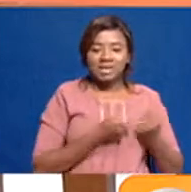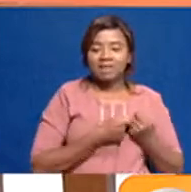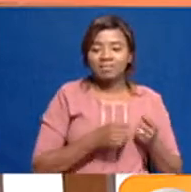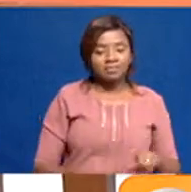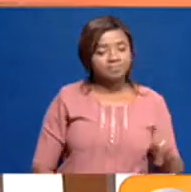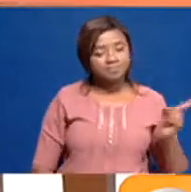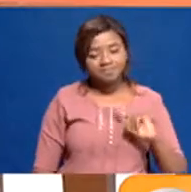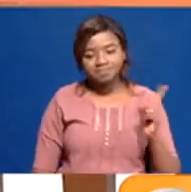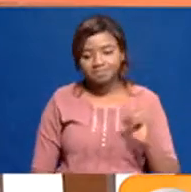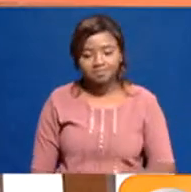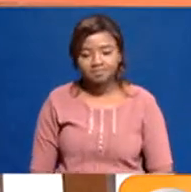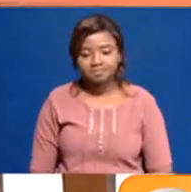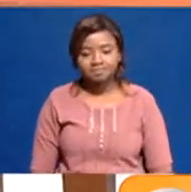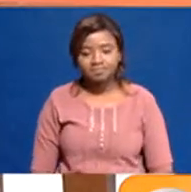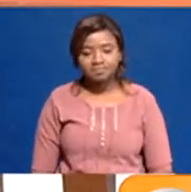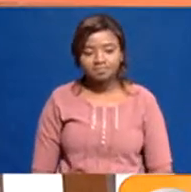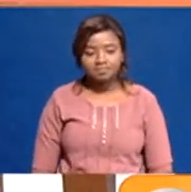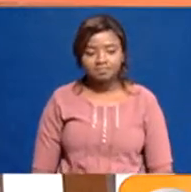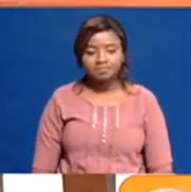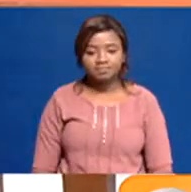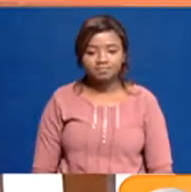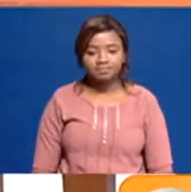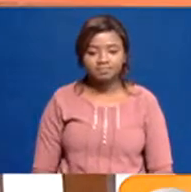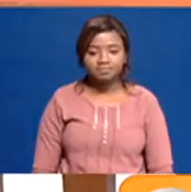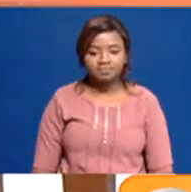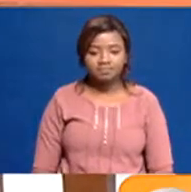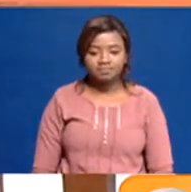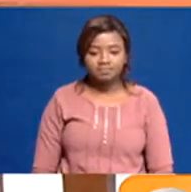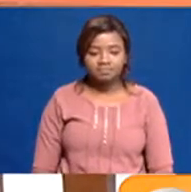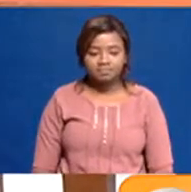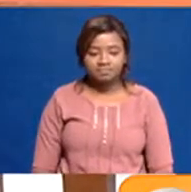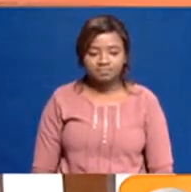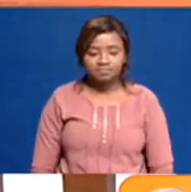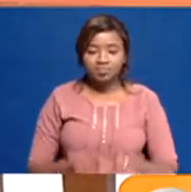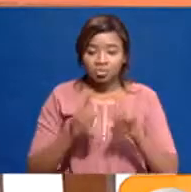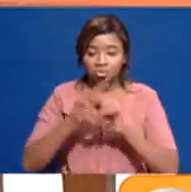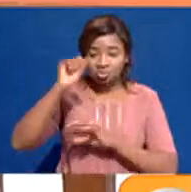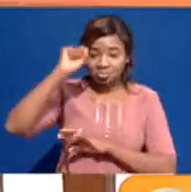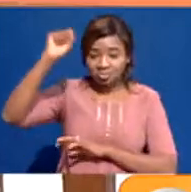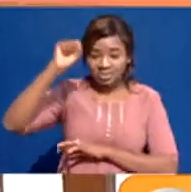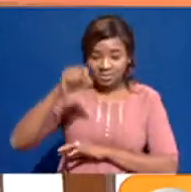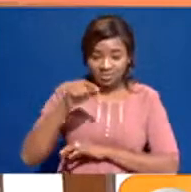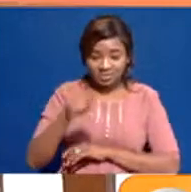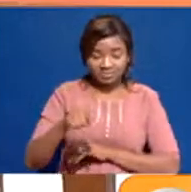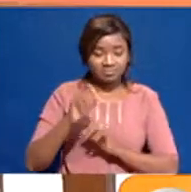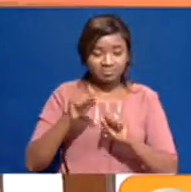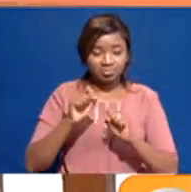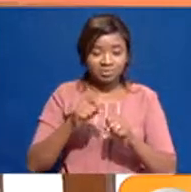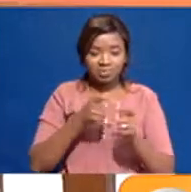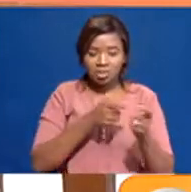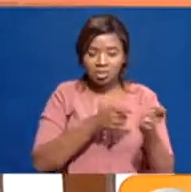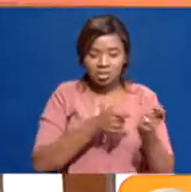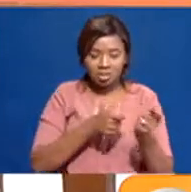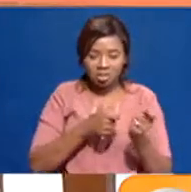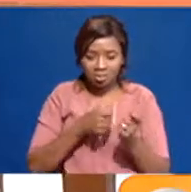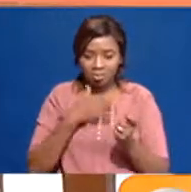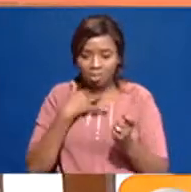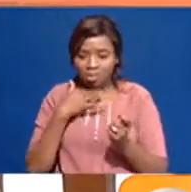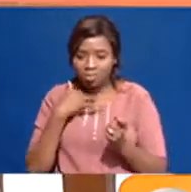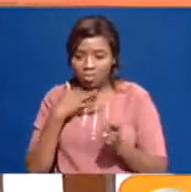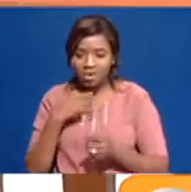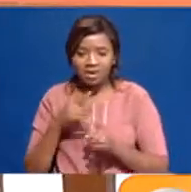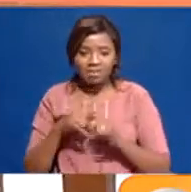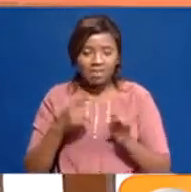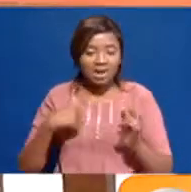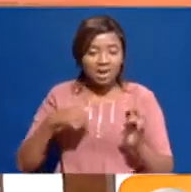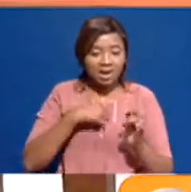has a huge vote block. Politically, that temptation would be strong. But our agenda